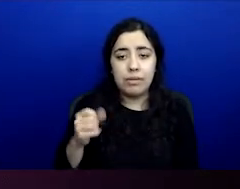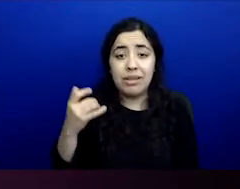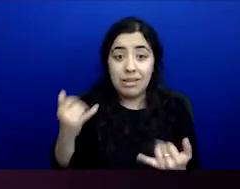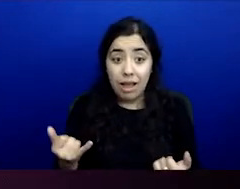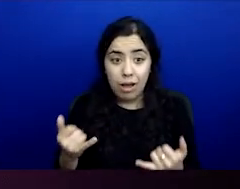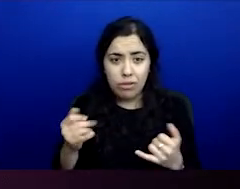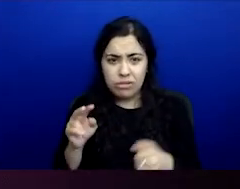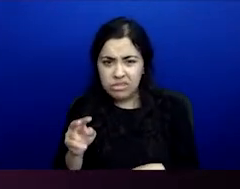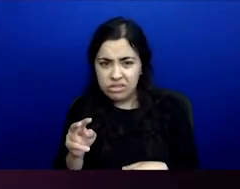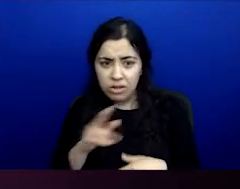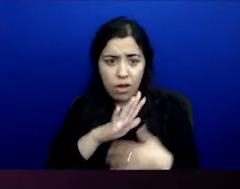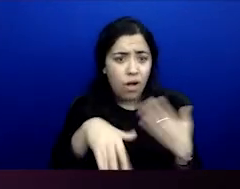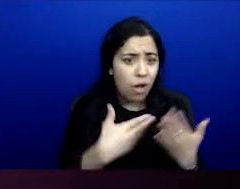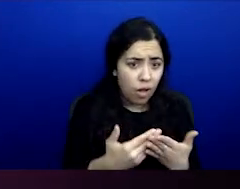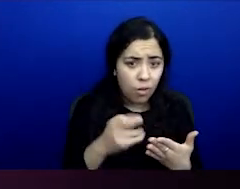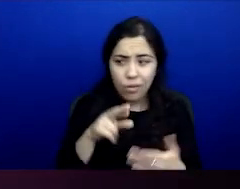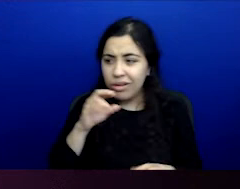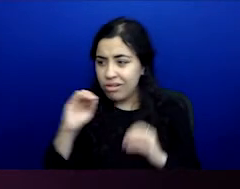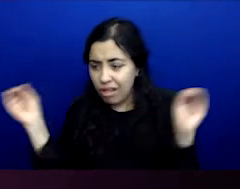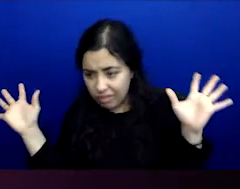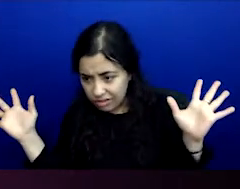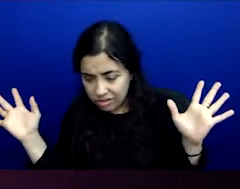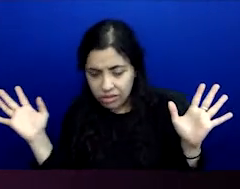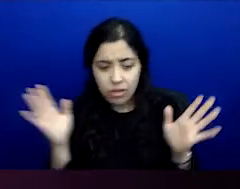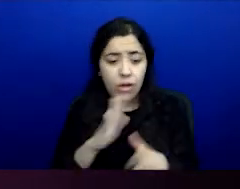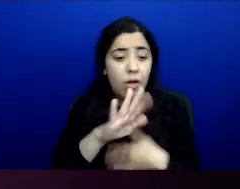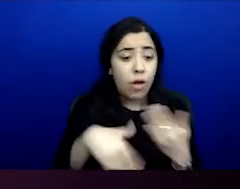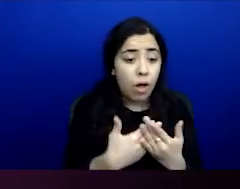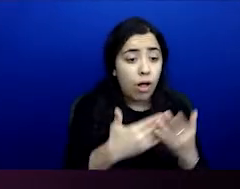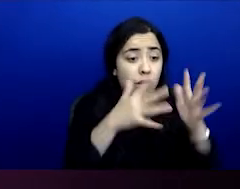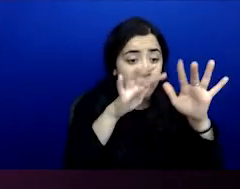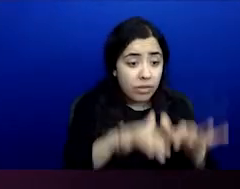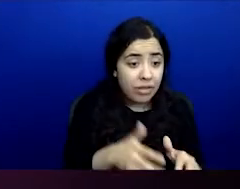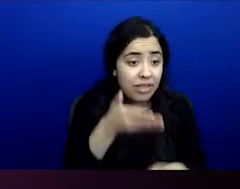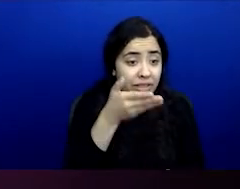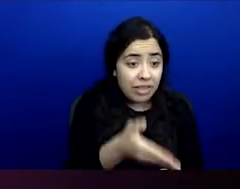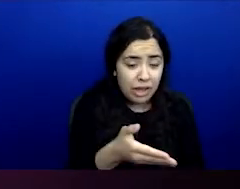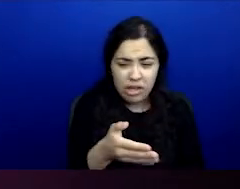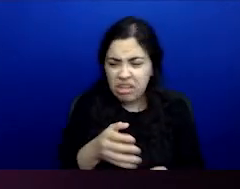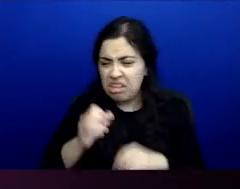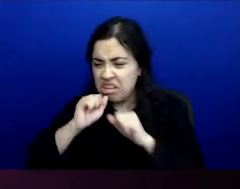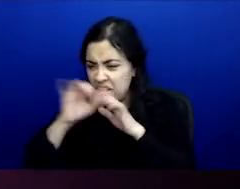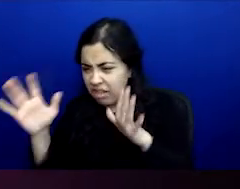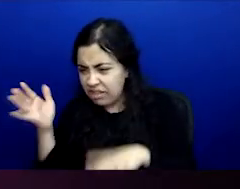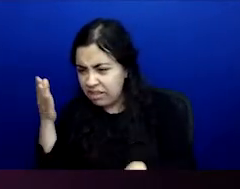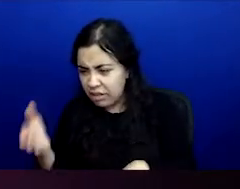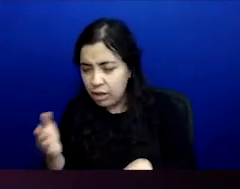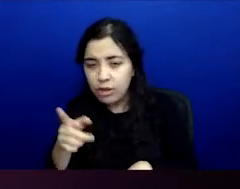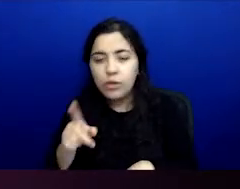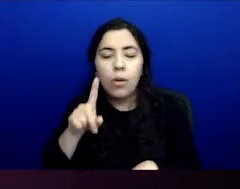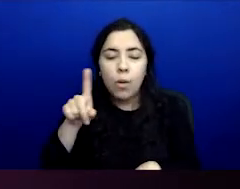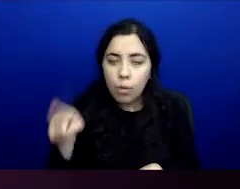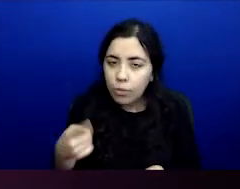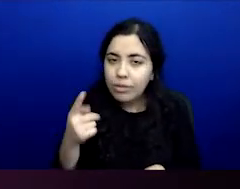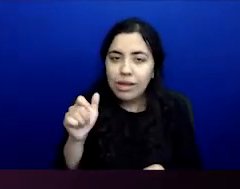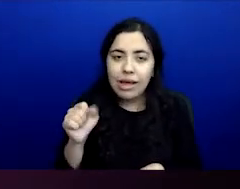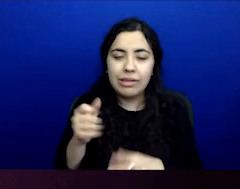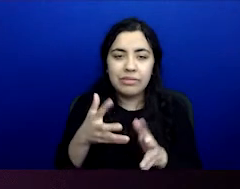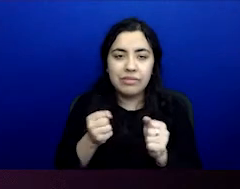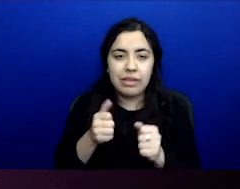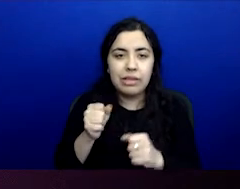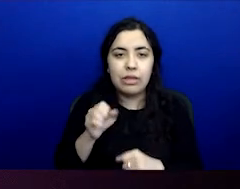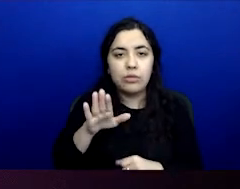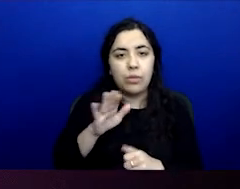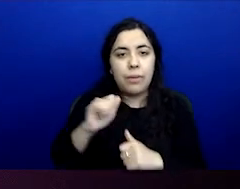nothing. Either we have all of our content or we have none of our content. So you're only as fast as your backend or your